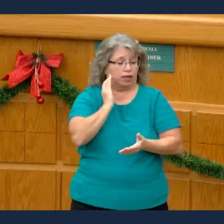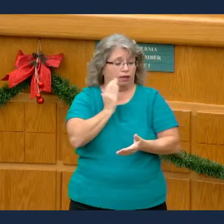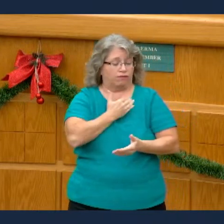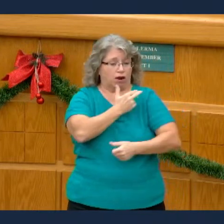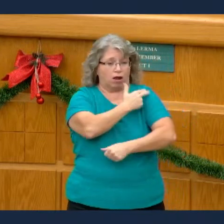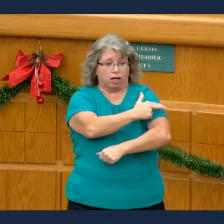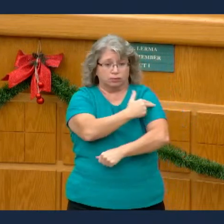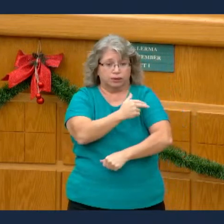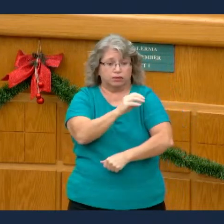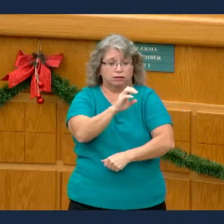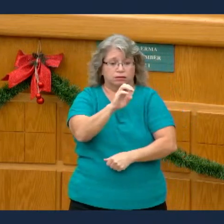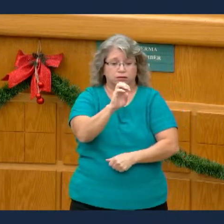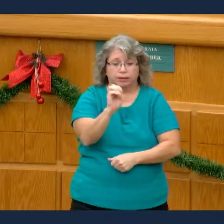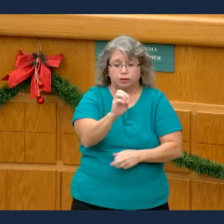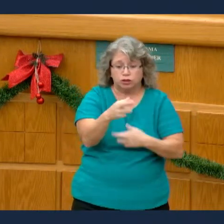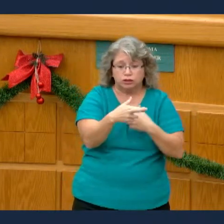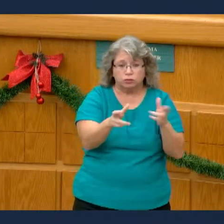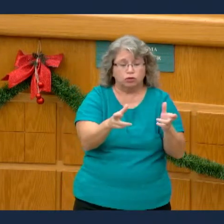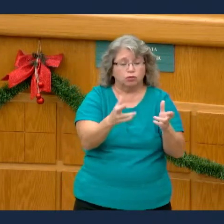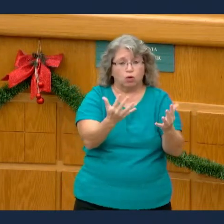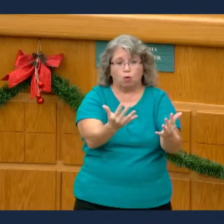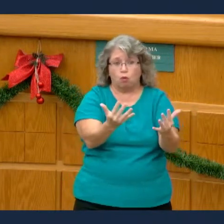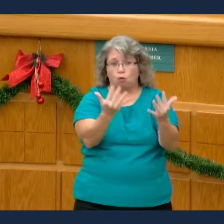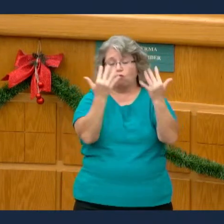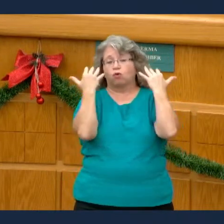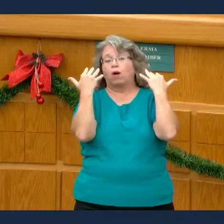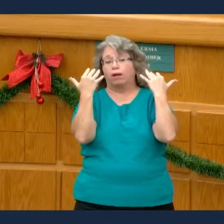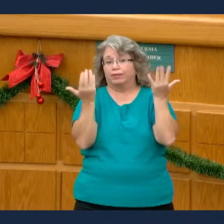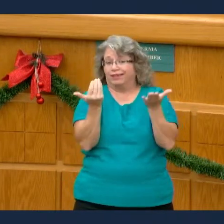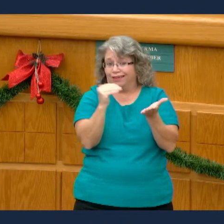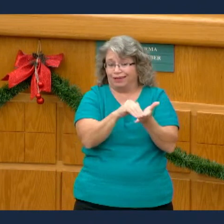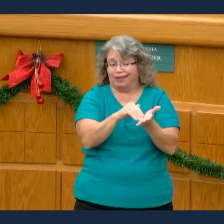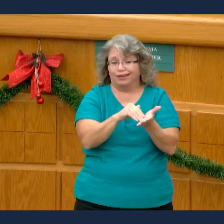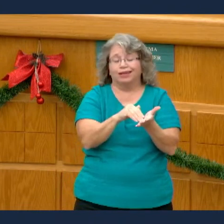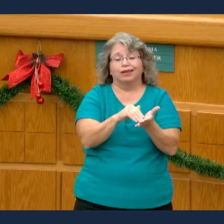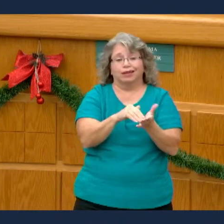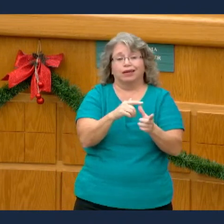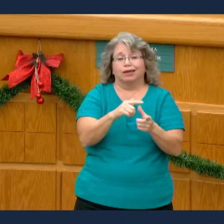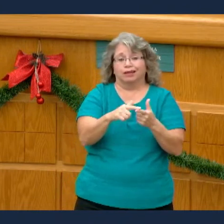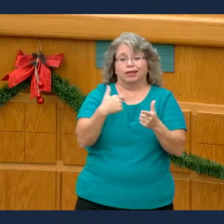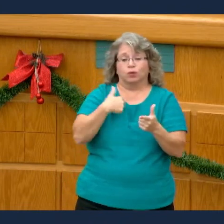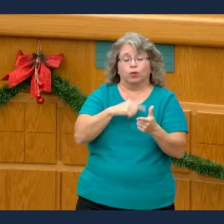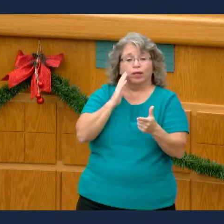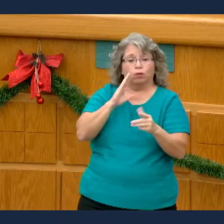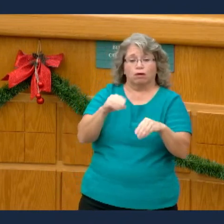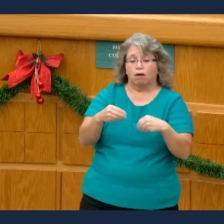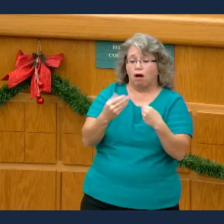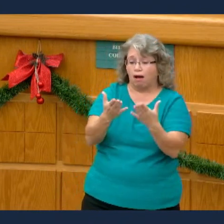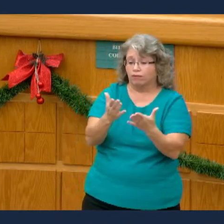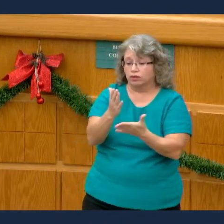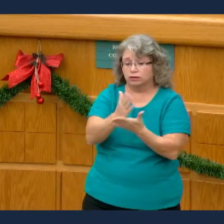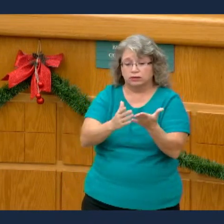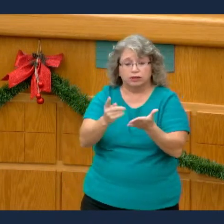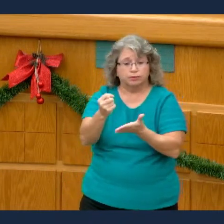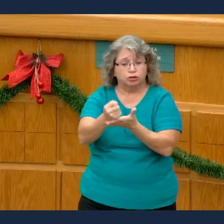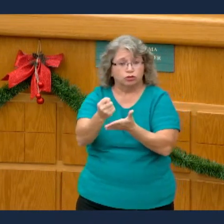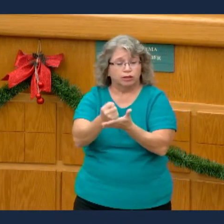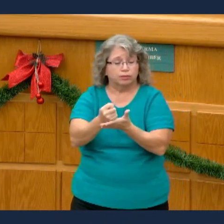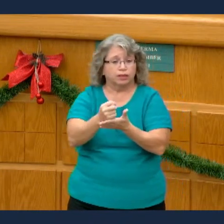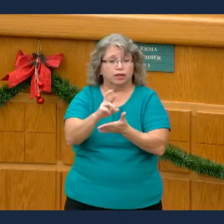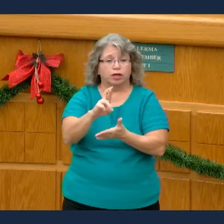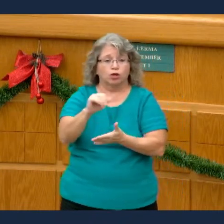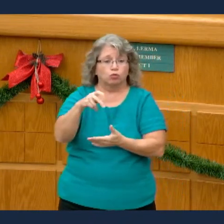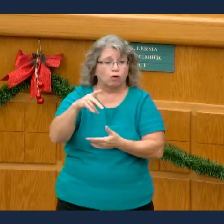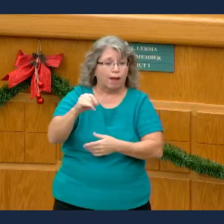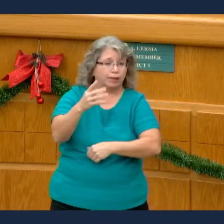then we're going to jump into action, and we're going to offer some treatment in the form of rapid infusions if necessary.